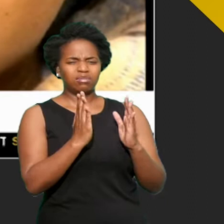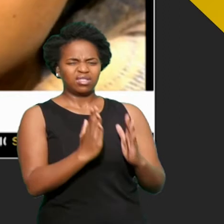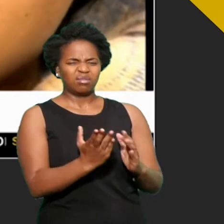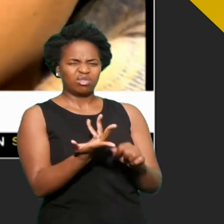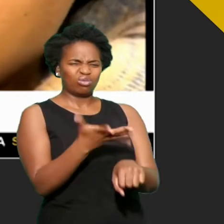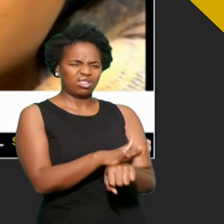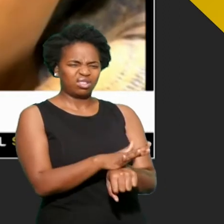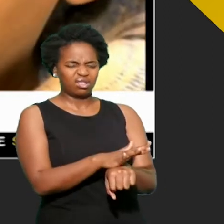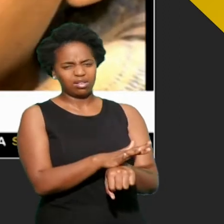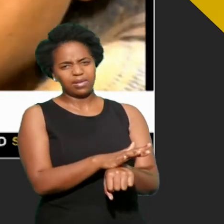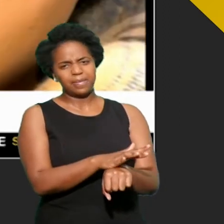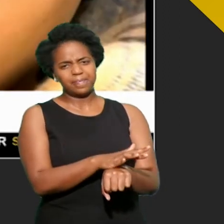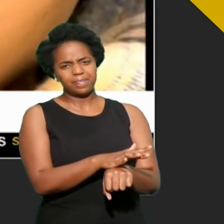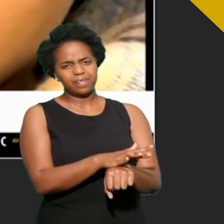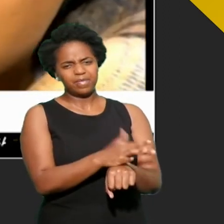We were